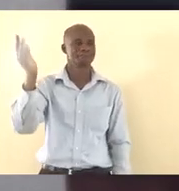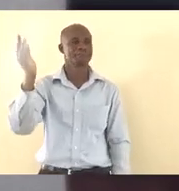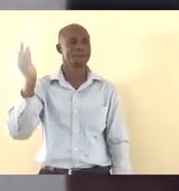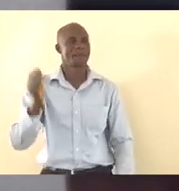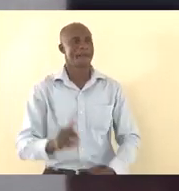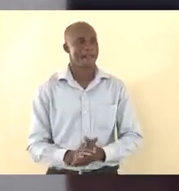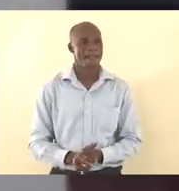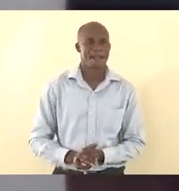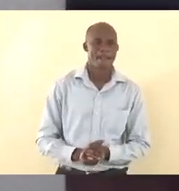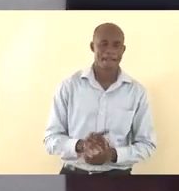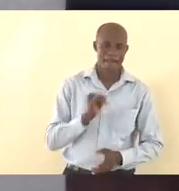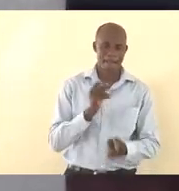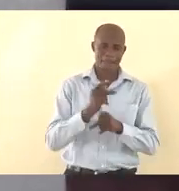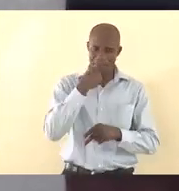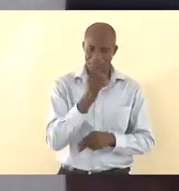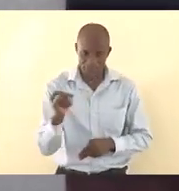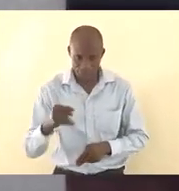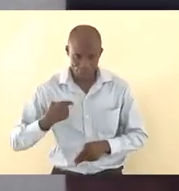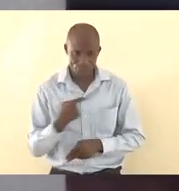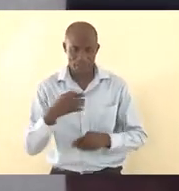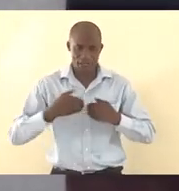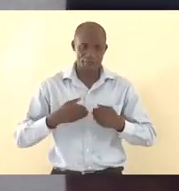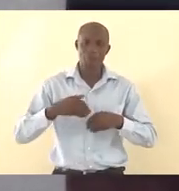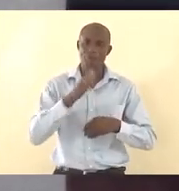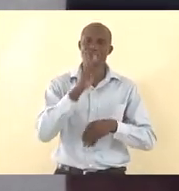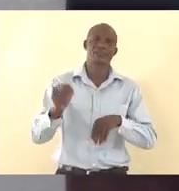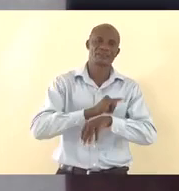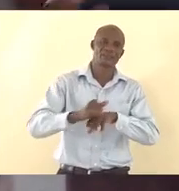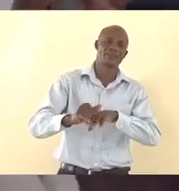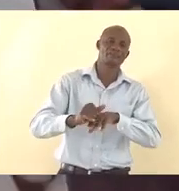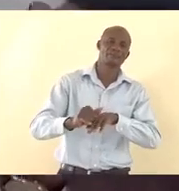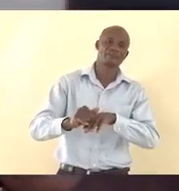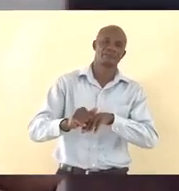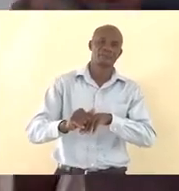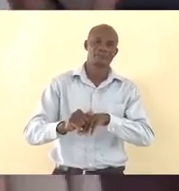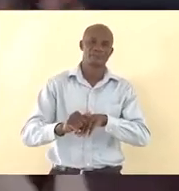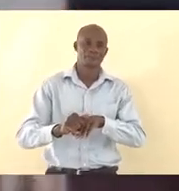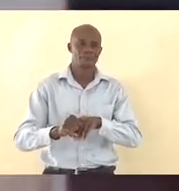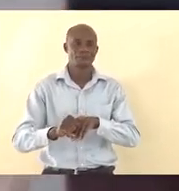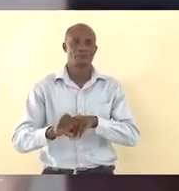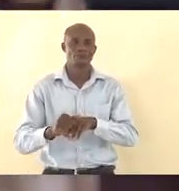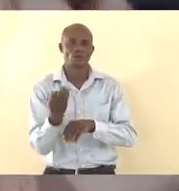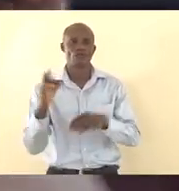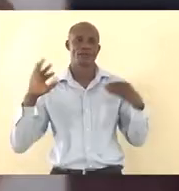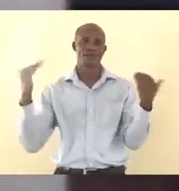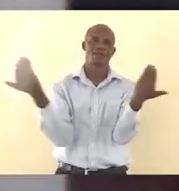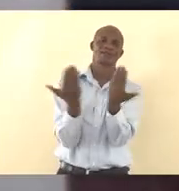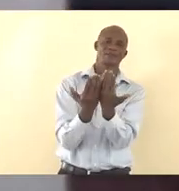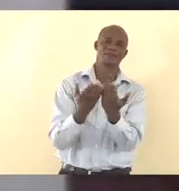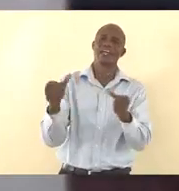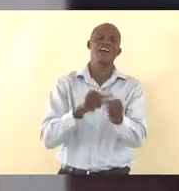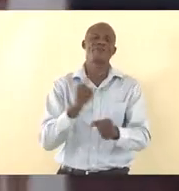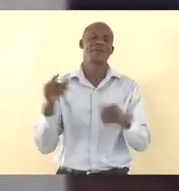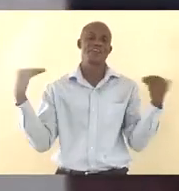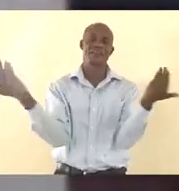I keep saying that we have all been deceived. We have been under this illusion of crowd. Crowd, everywhere crowd.